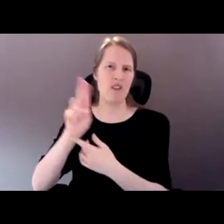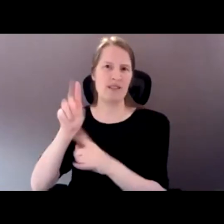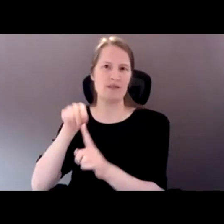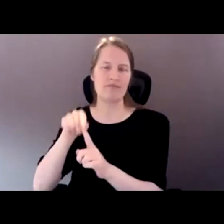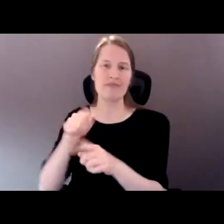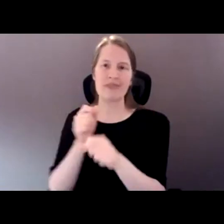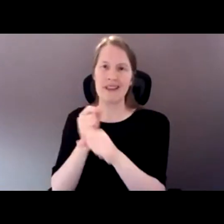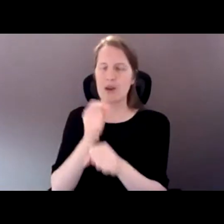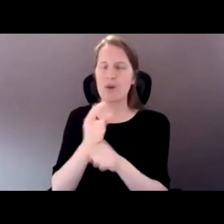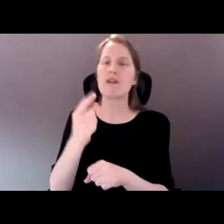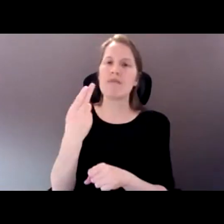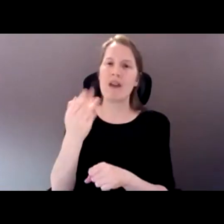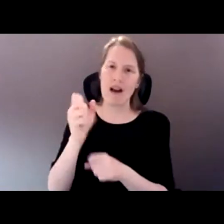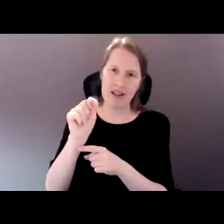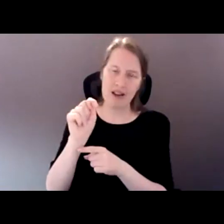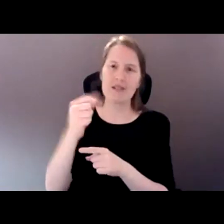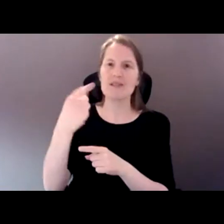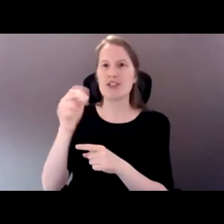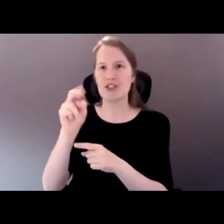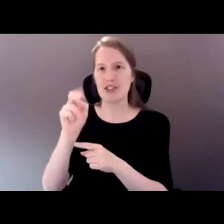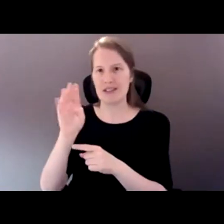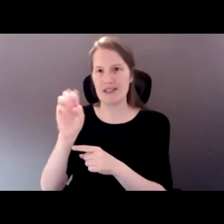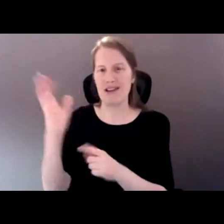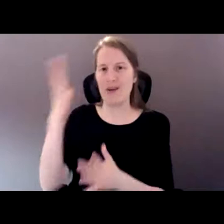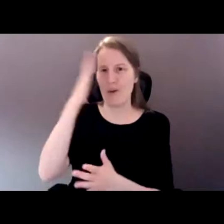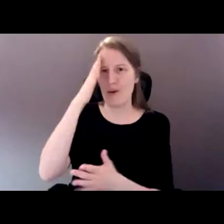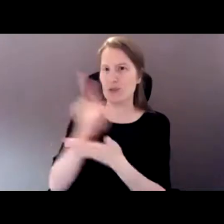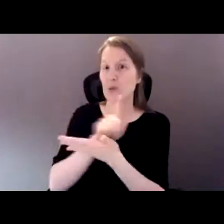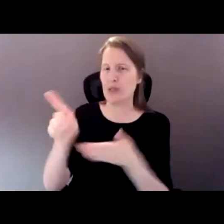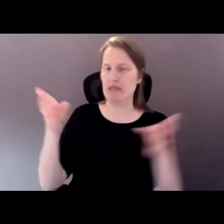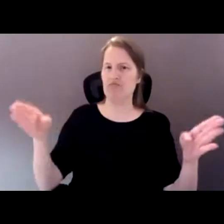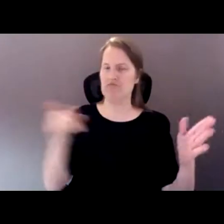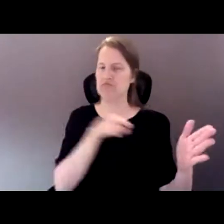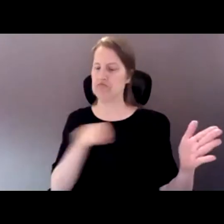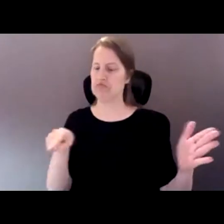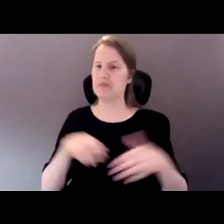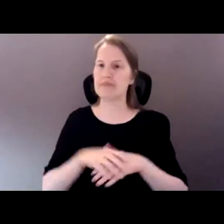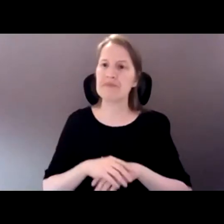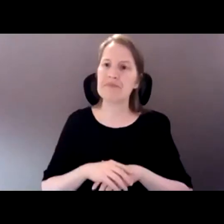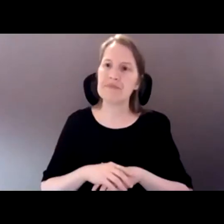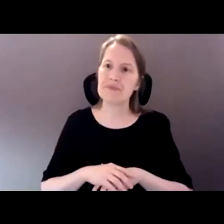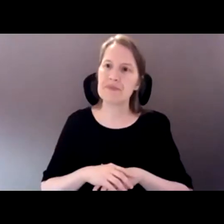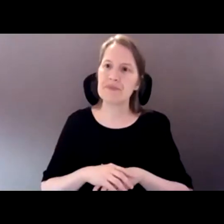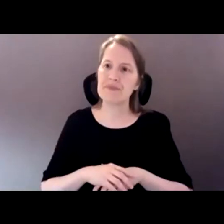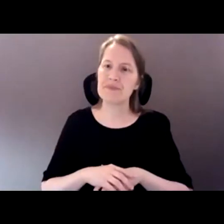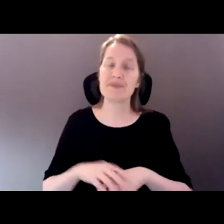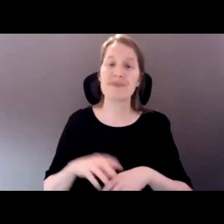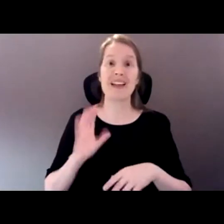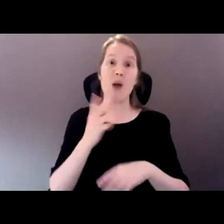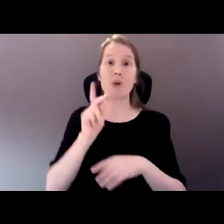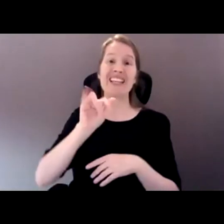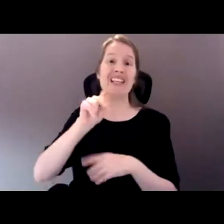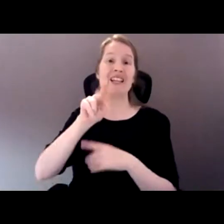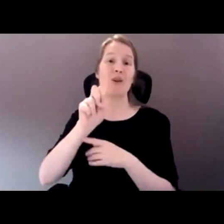annual Holocaust and Genocide Awareness Week. This is our keynote event that's